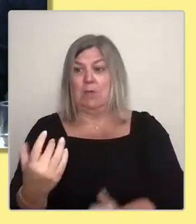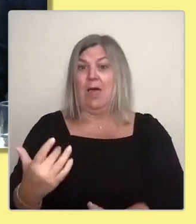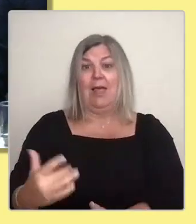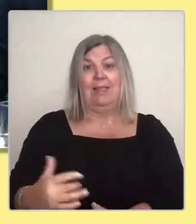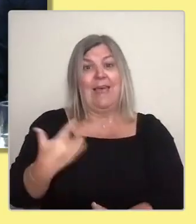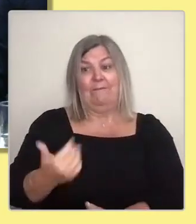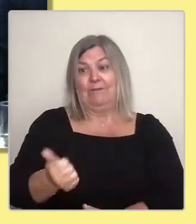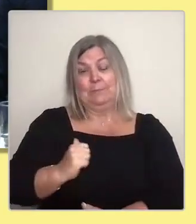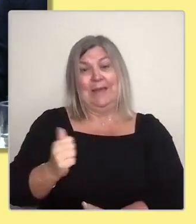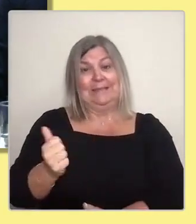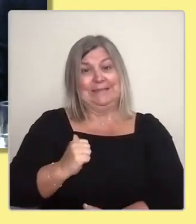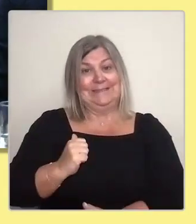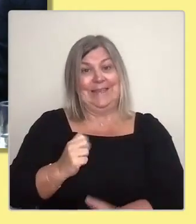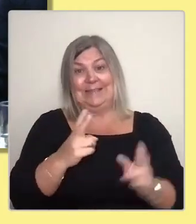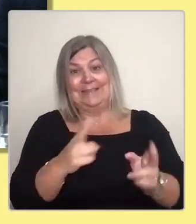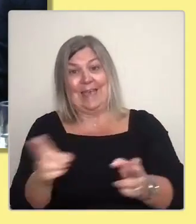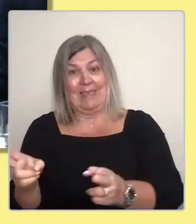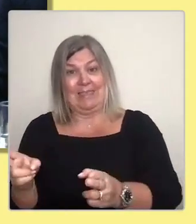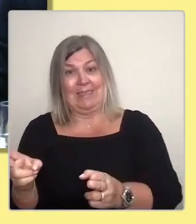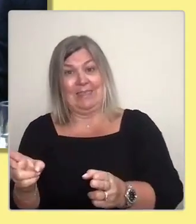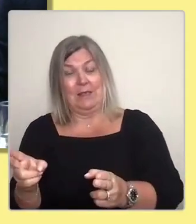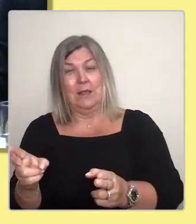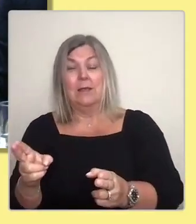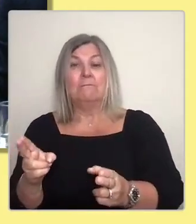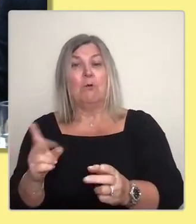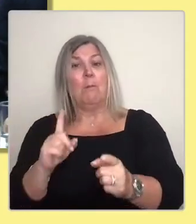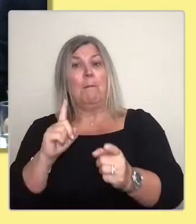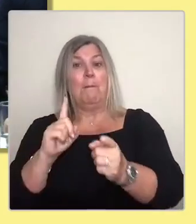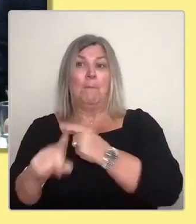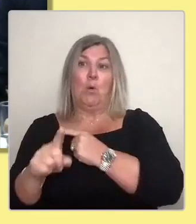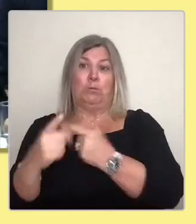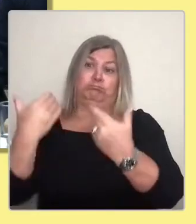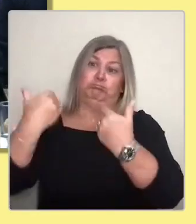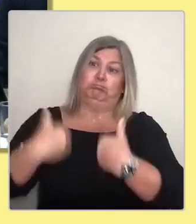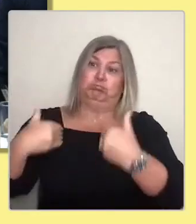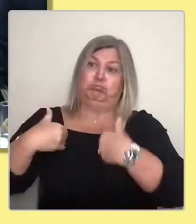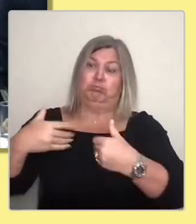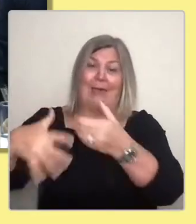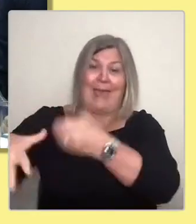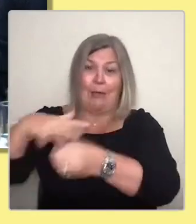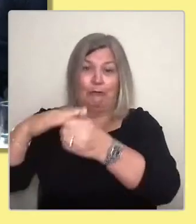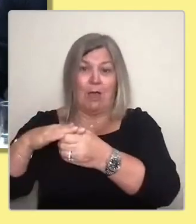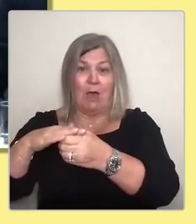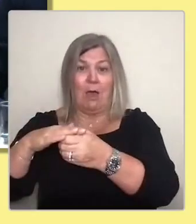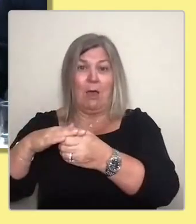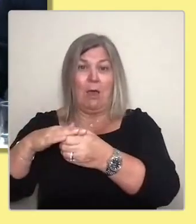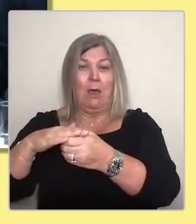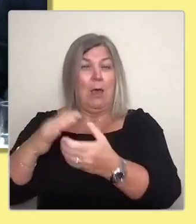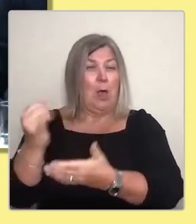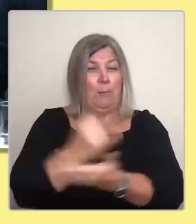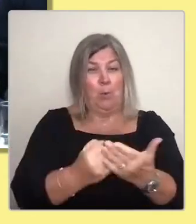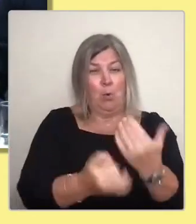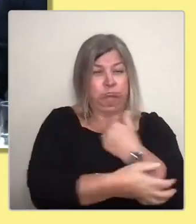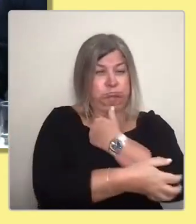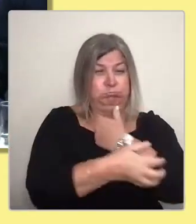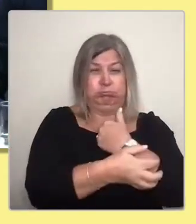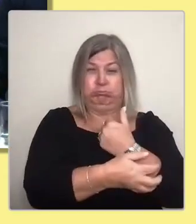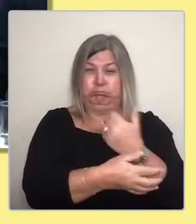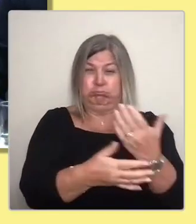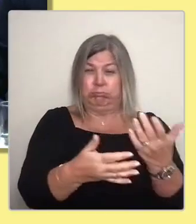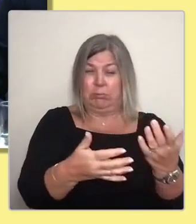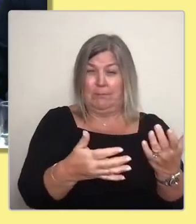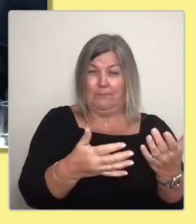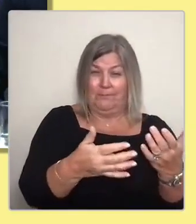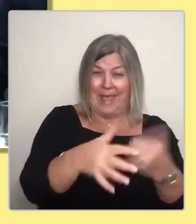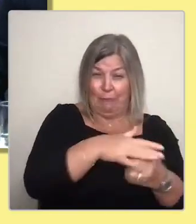most deprived area in Scotland and the least deprived area in Scotland is 26 years. There are people dying 26 years younger than they would